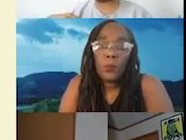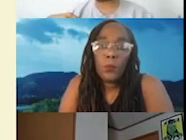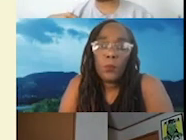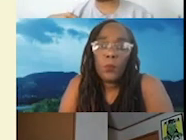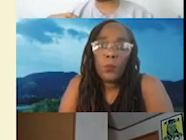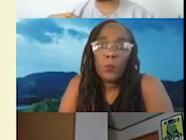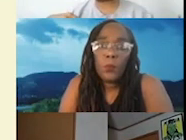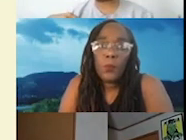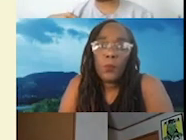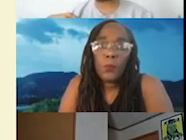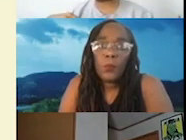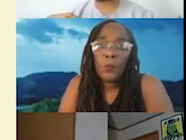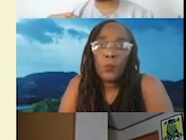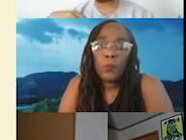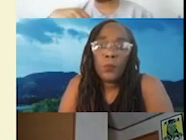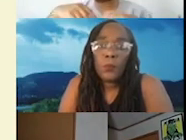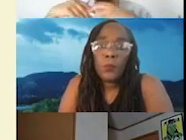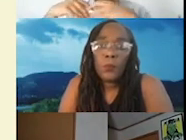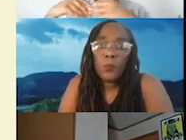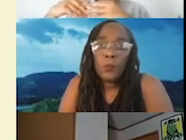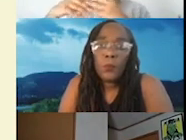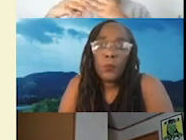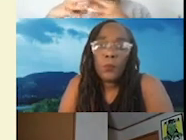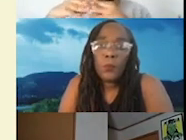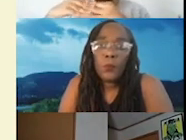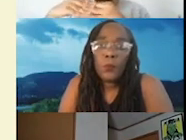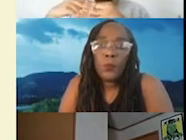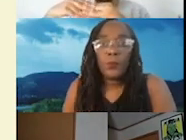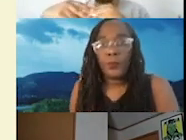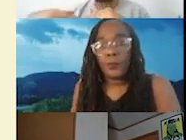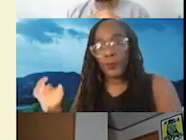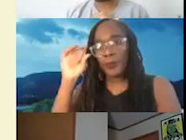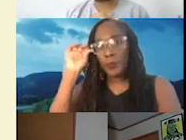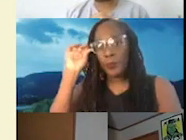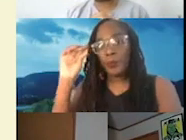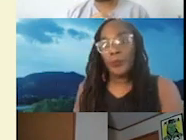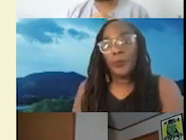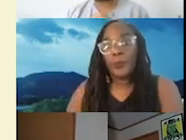fall? Where do you fall in that? Or as an inventor, or as somebody who